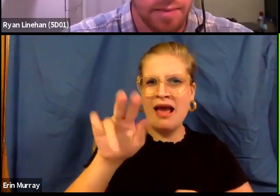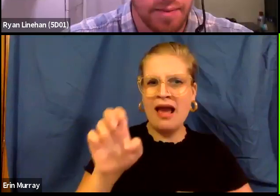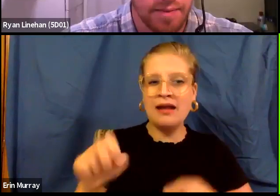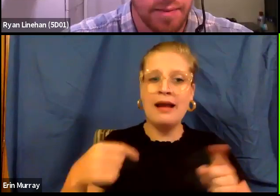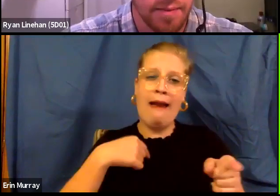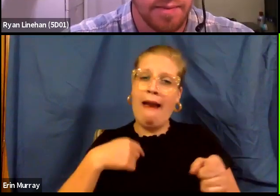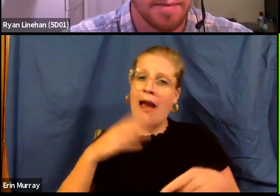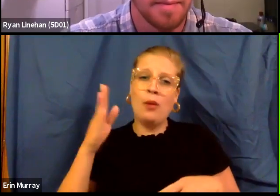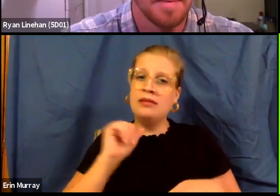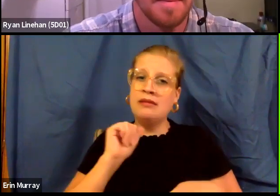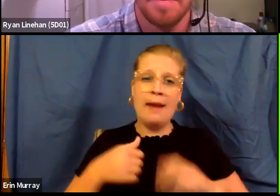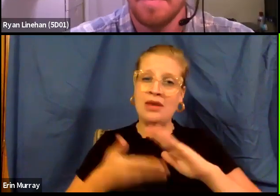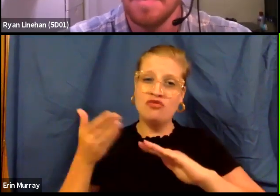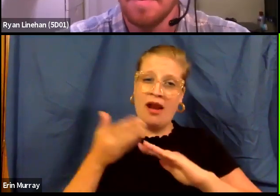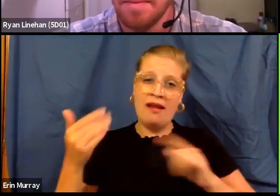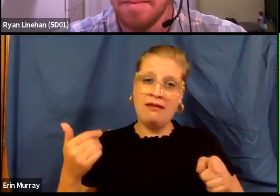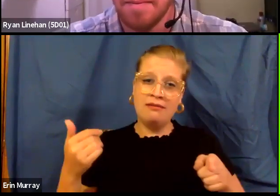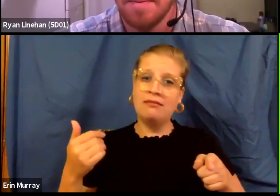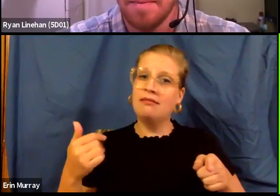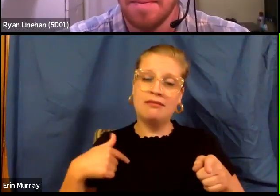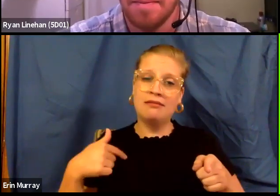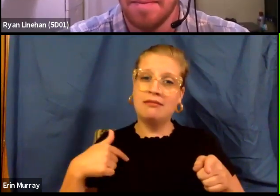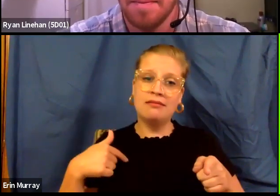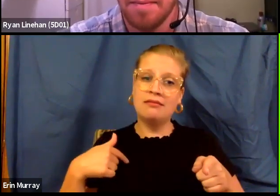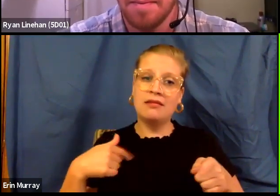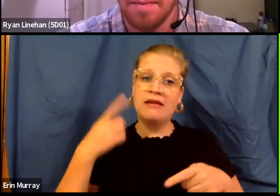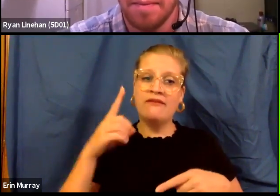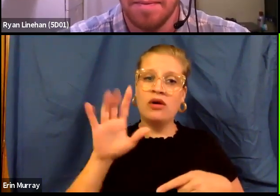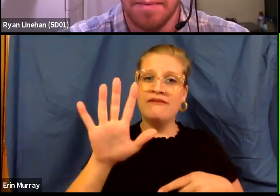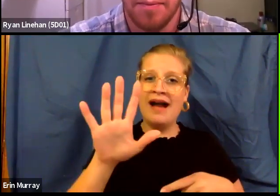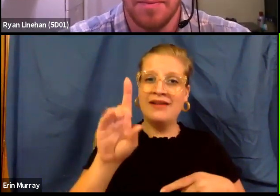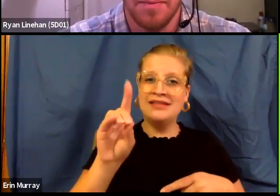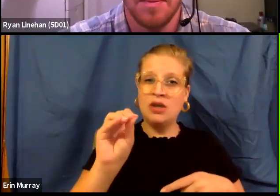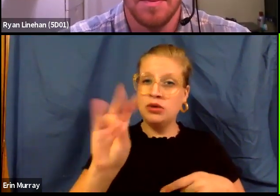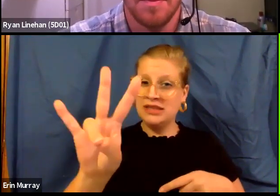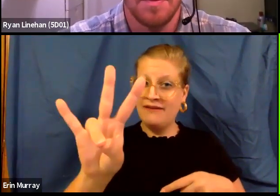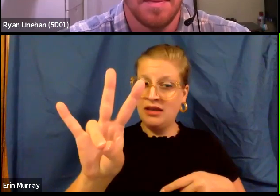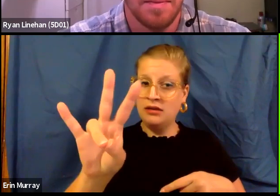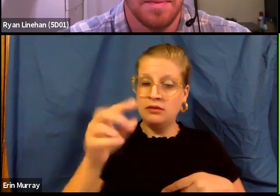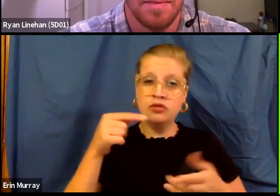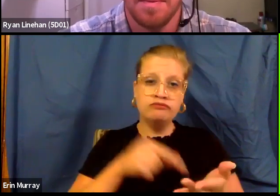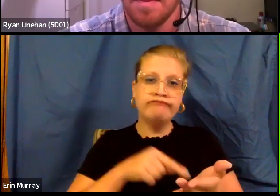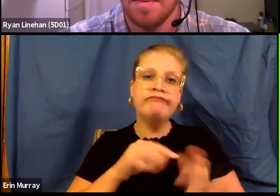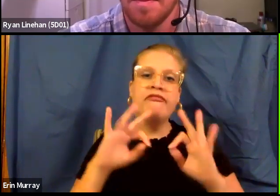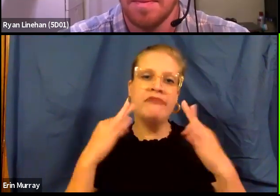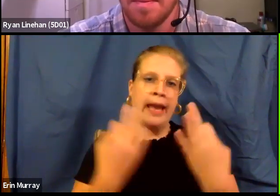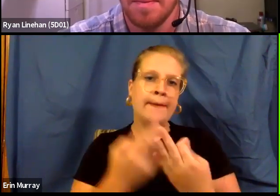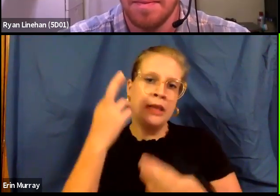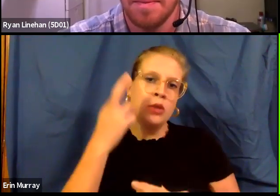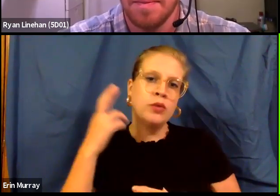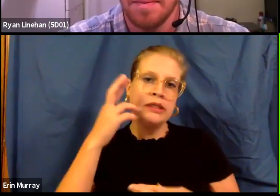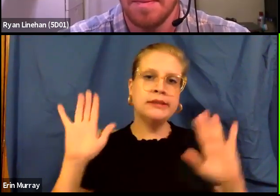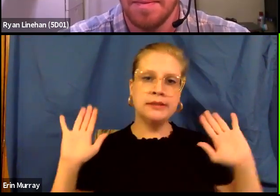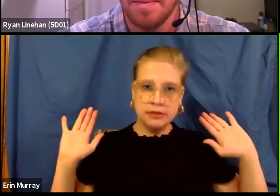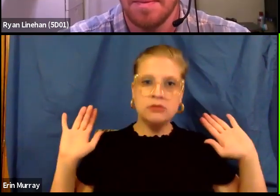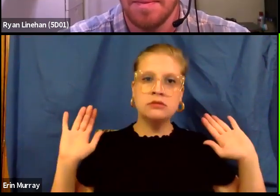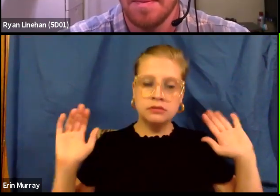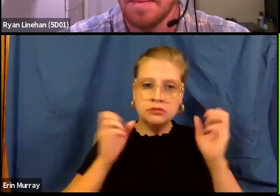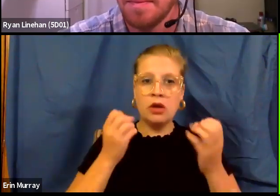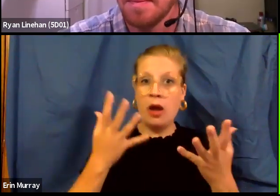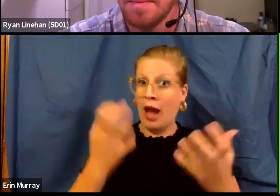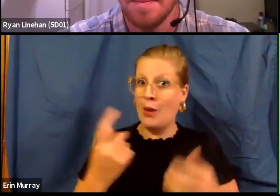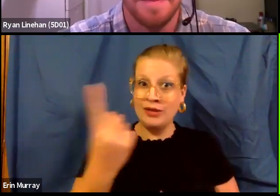running for this for 5D07 due to family reasons. So I want somebody